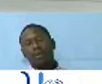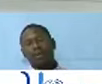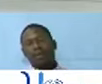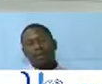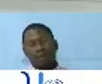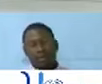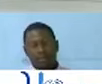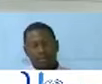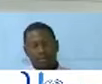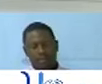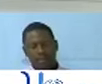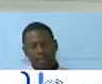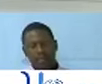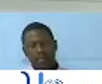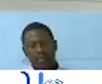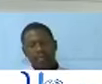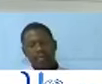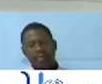tax wéral.